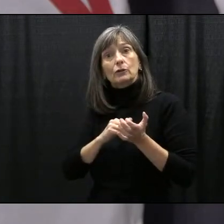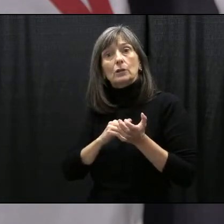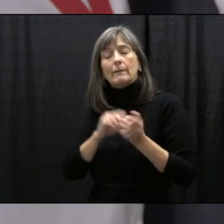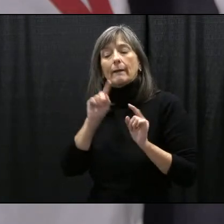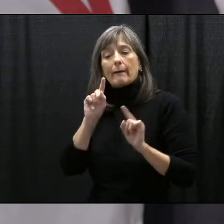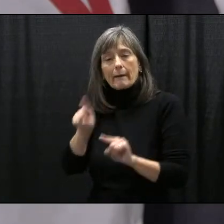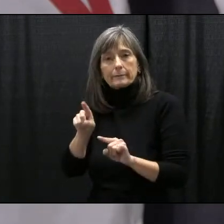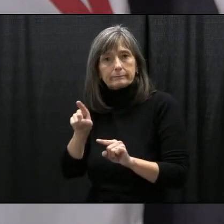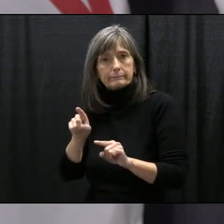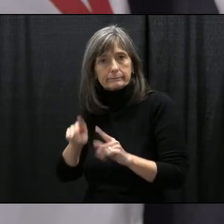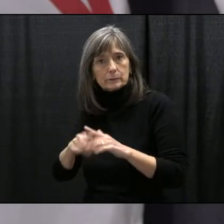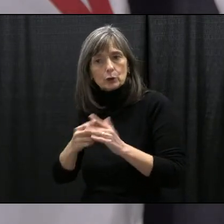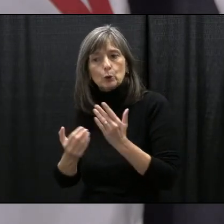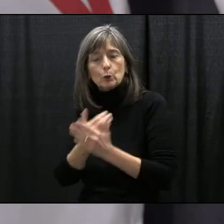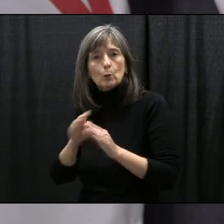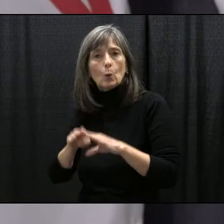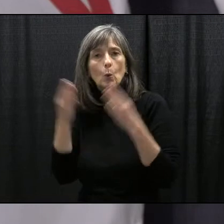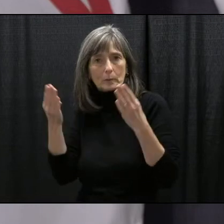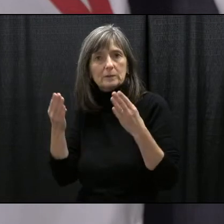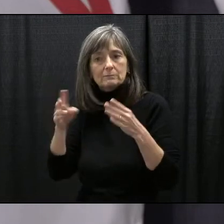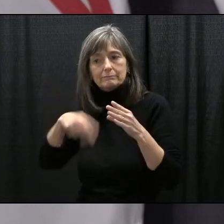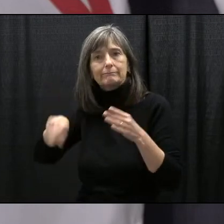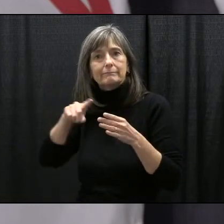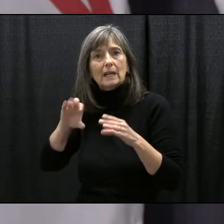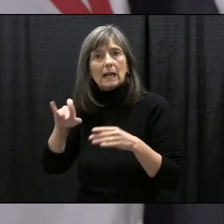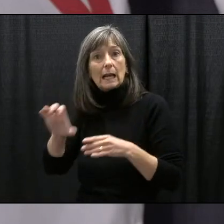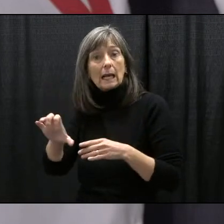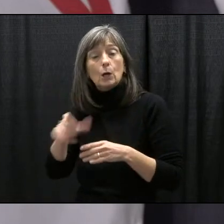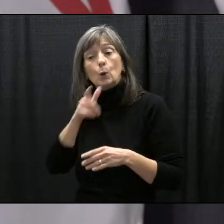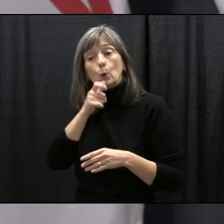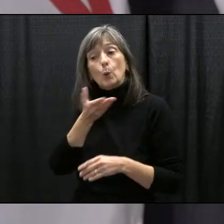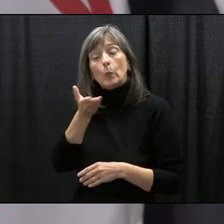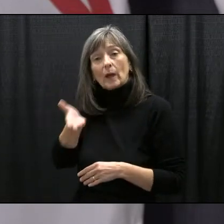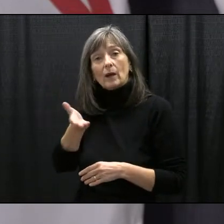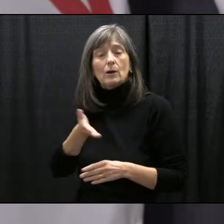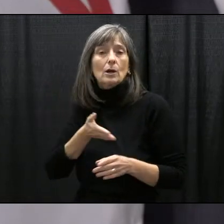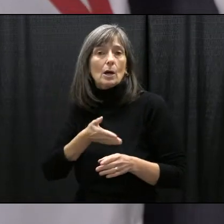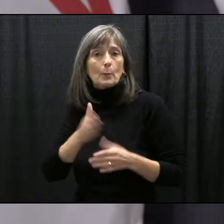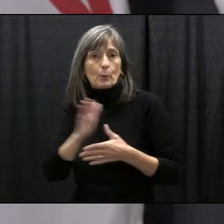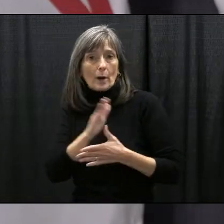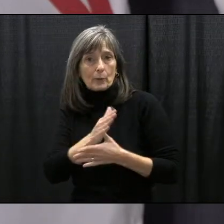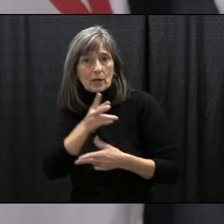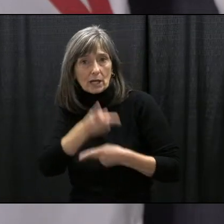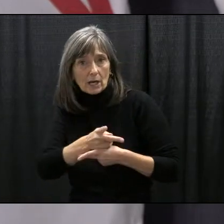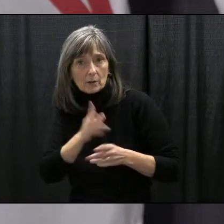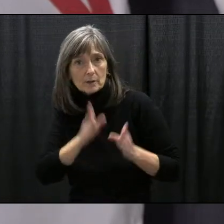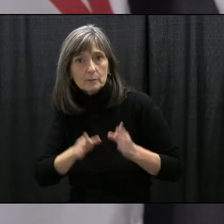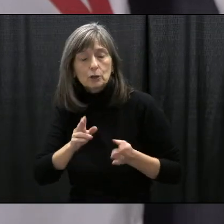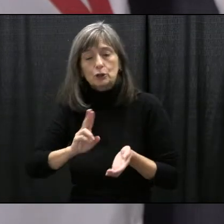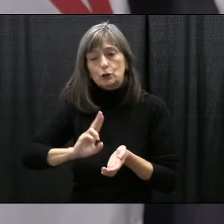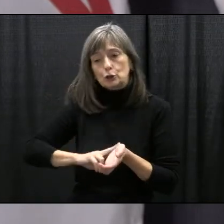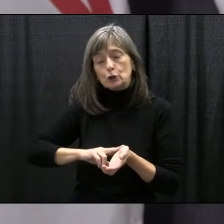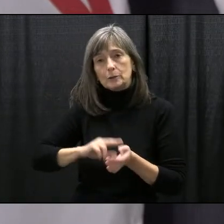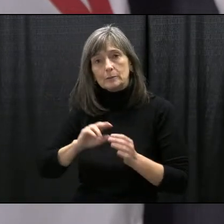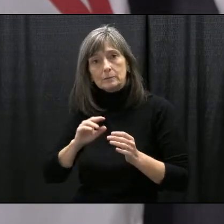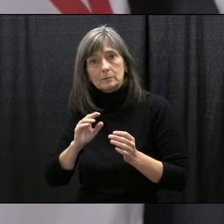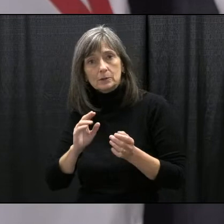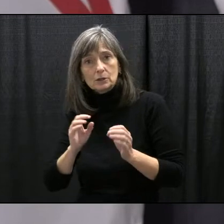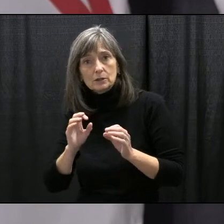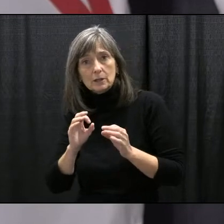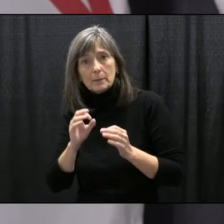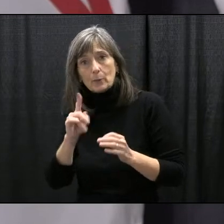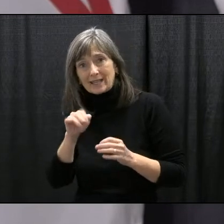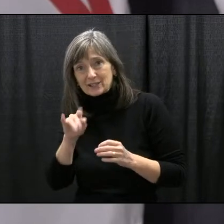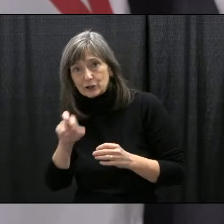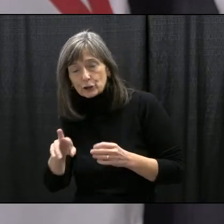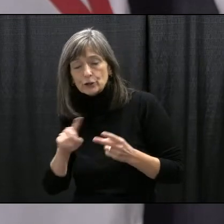have one. These clinics will be staffed by primary care professionals, nurse practitioners, family physicians,